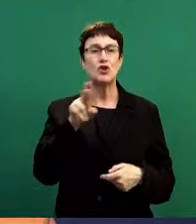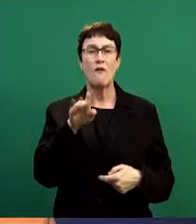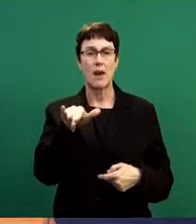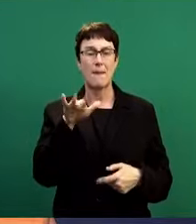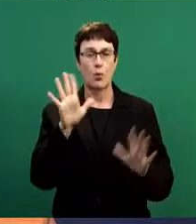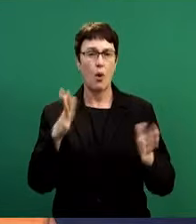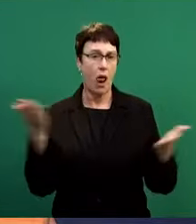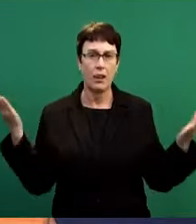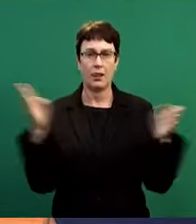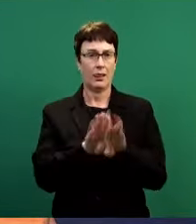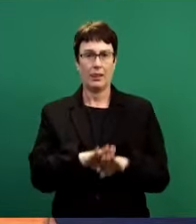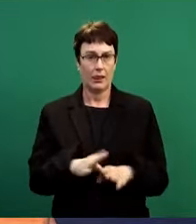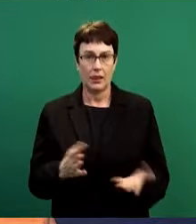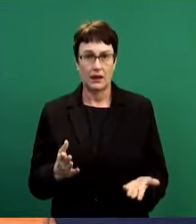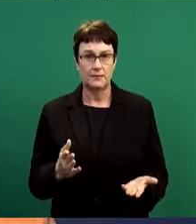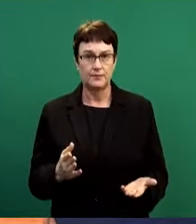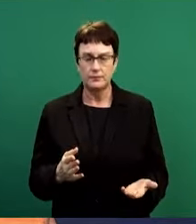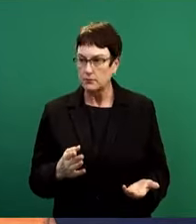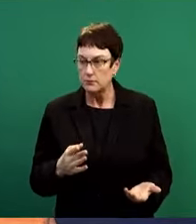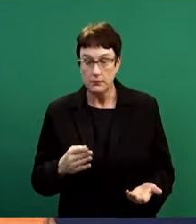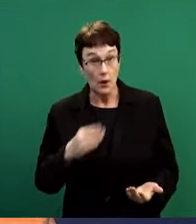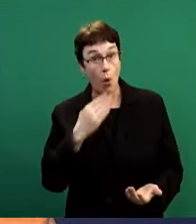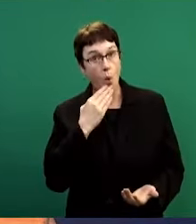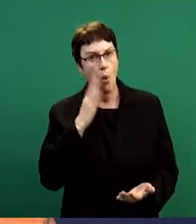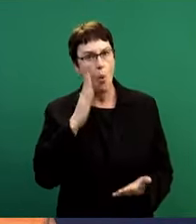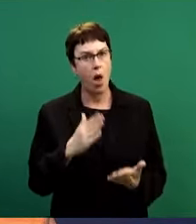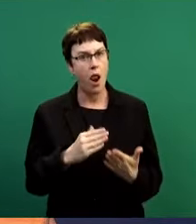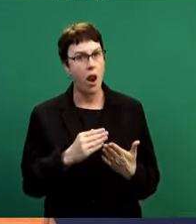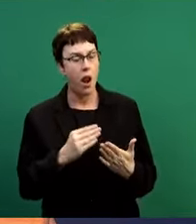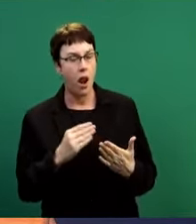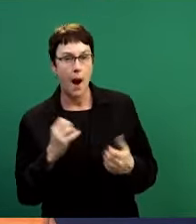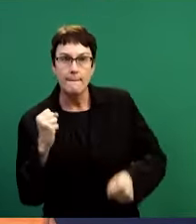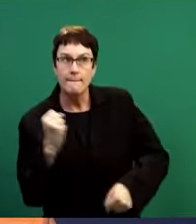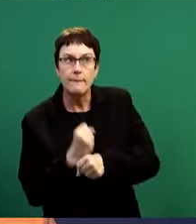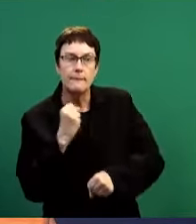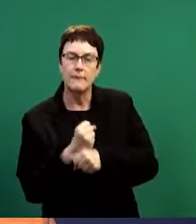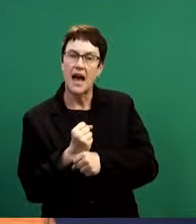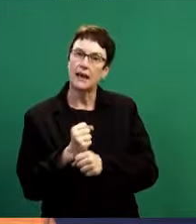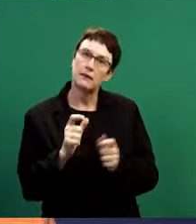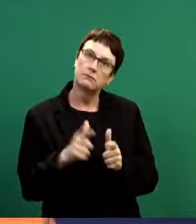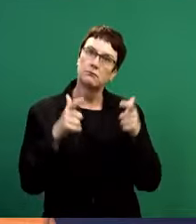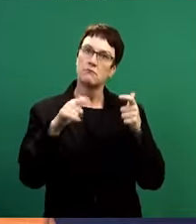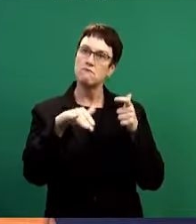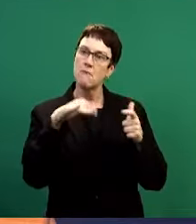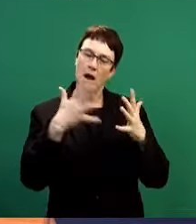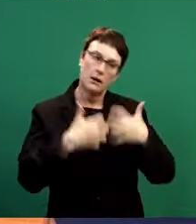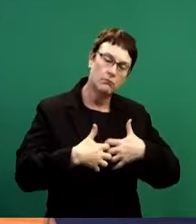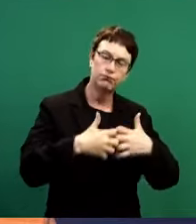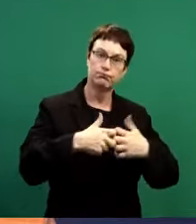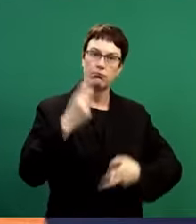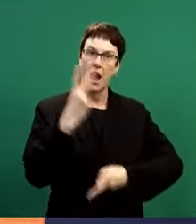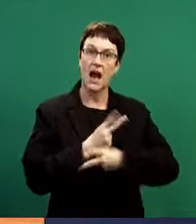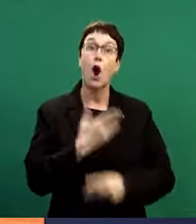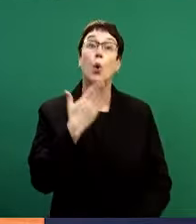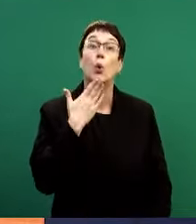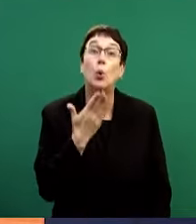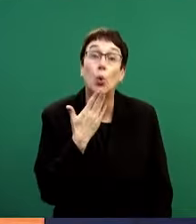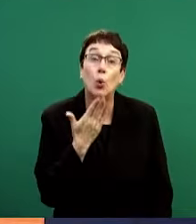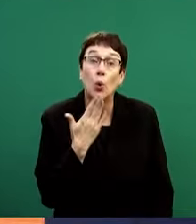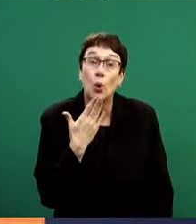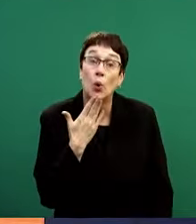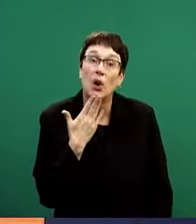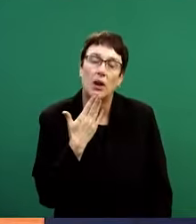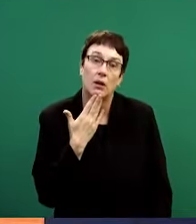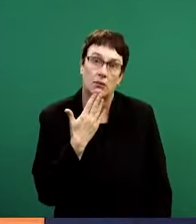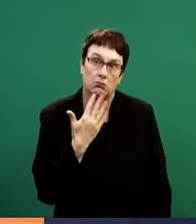going to recapitalize? The taxpayers. Who are the taxpayers represented by? The Treasury. So we'll go and knock at the door of the